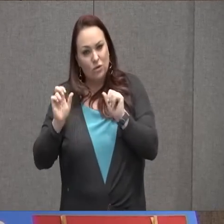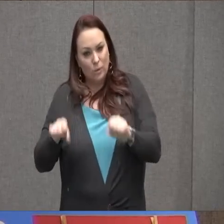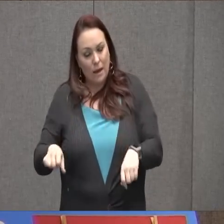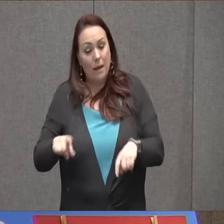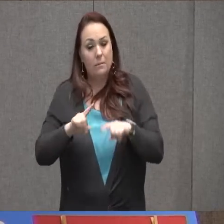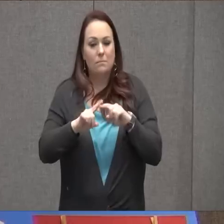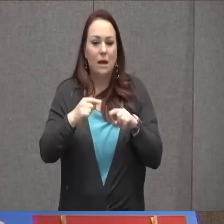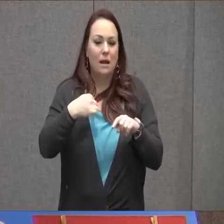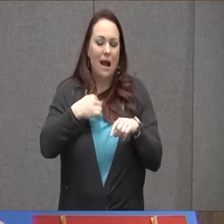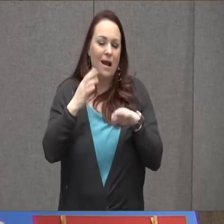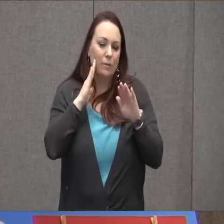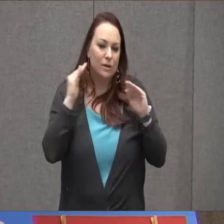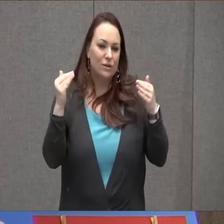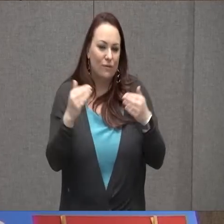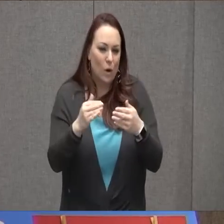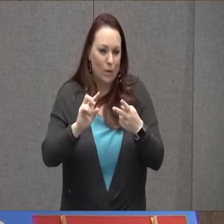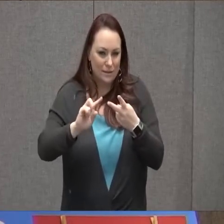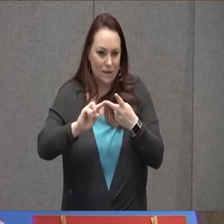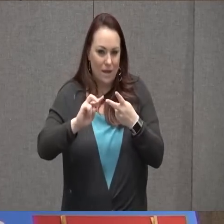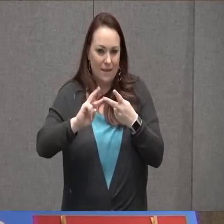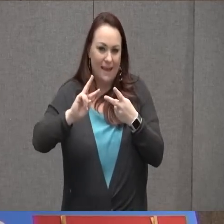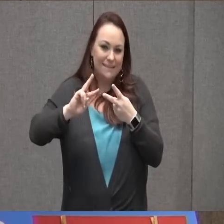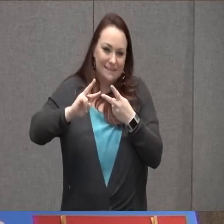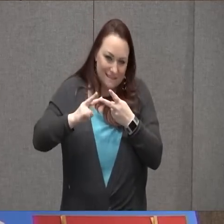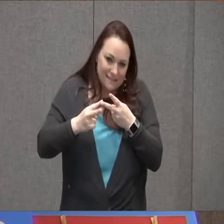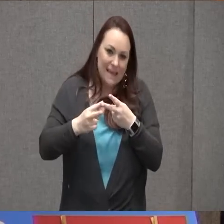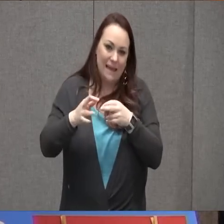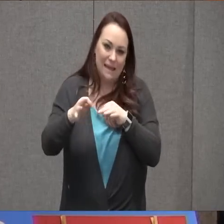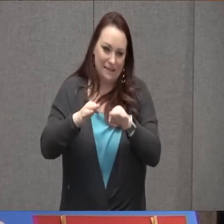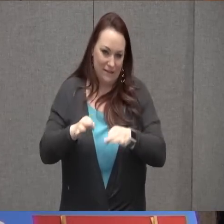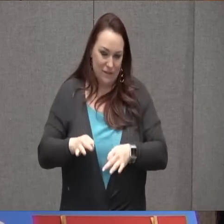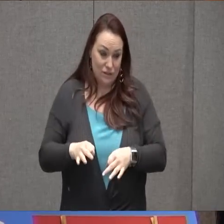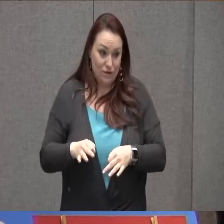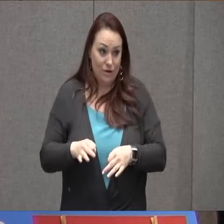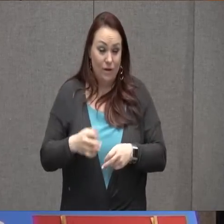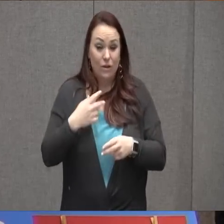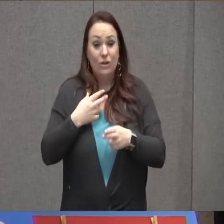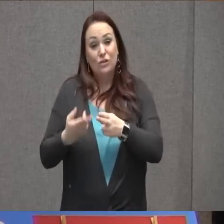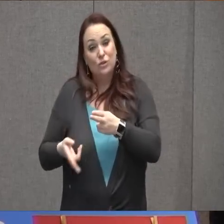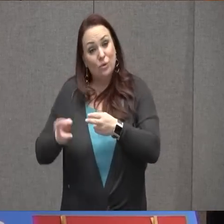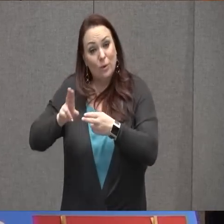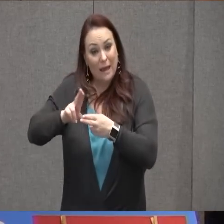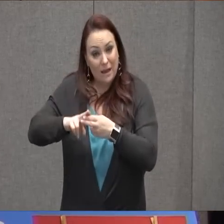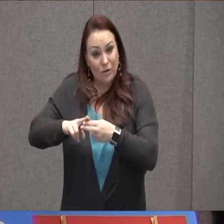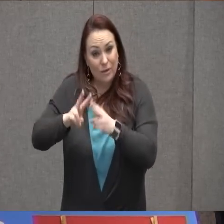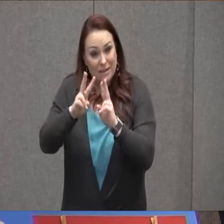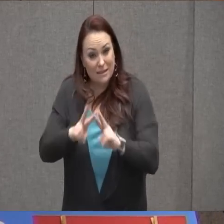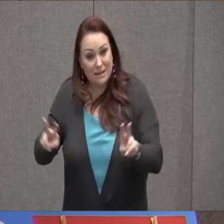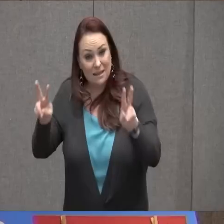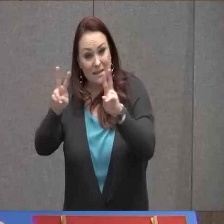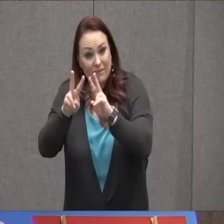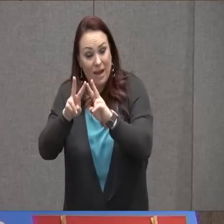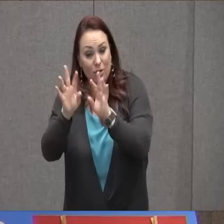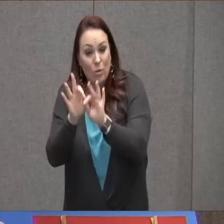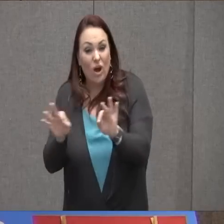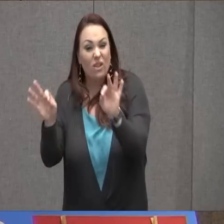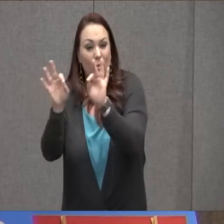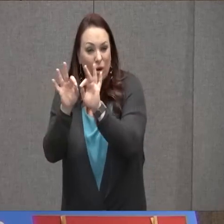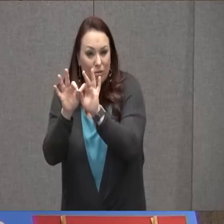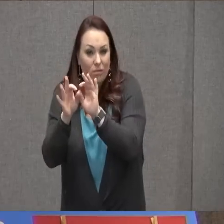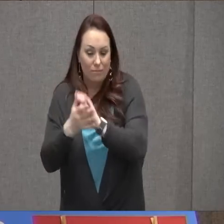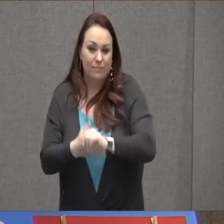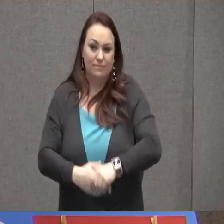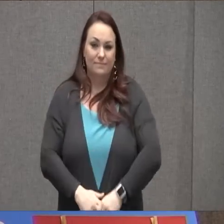want us to focus right now on the second one, which was to increase in value. So that's what I'm going to write